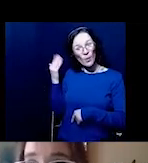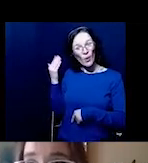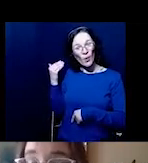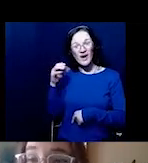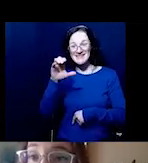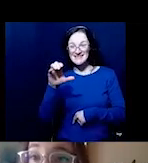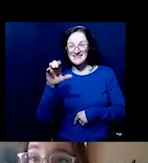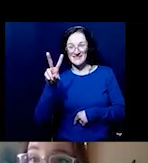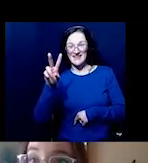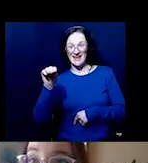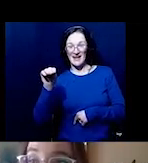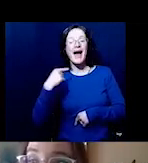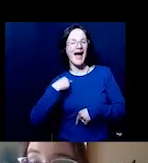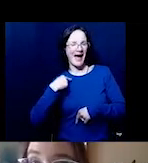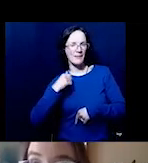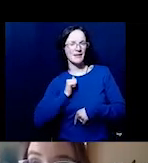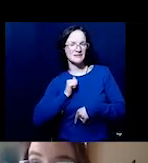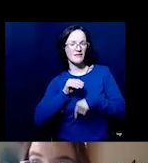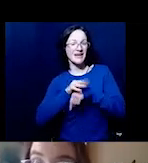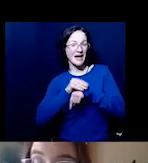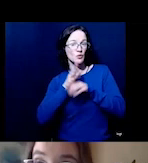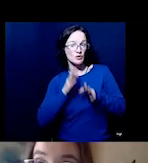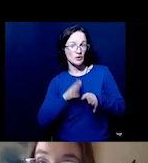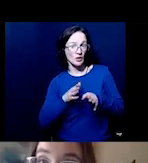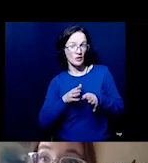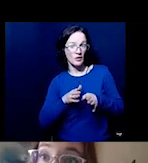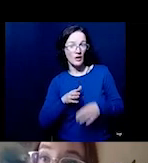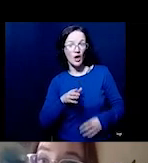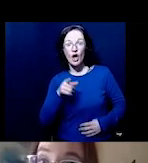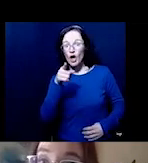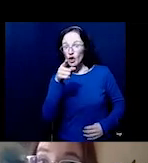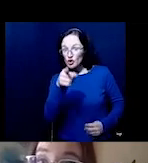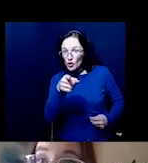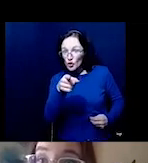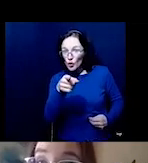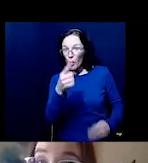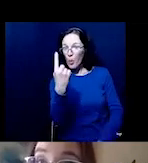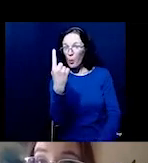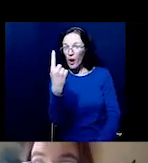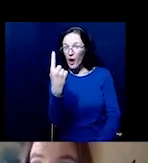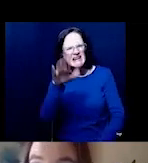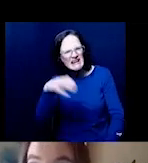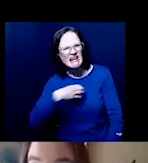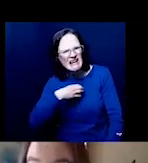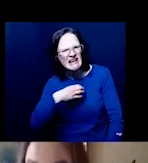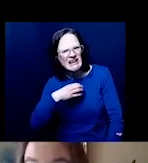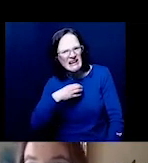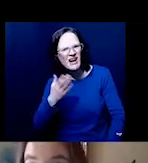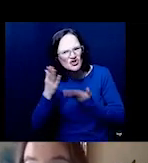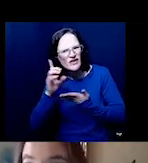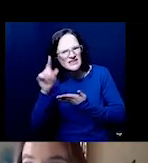du Vieux-Montréal, and you're not the only person with a disability who came to me and saying, hey, I have problems with